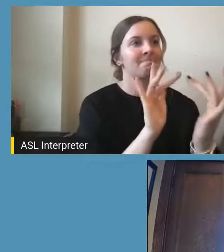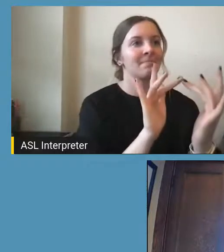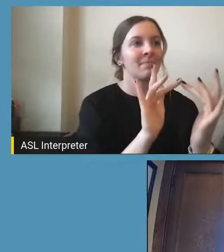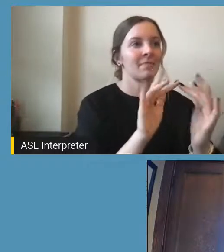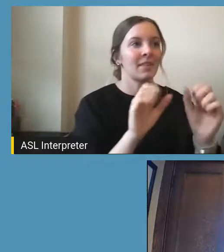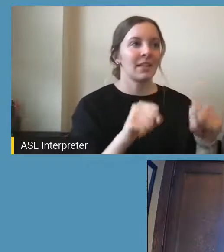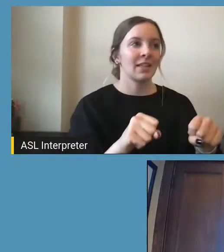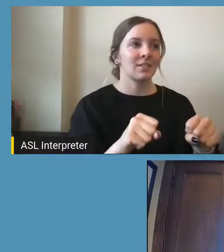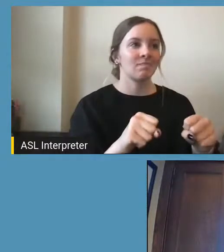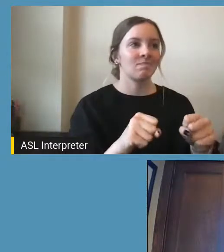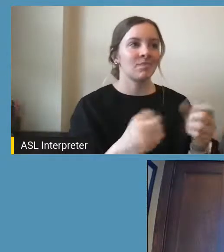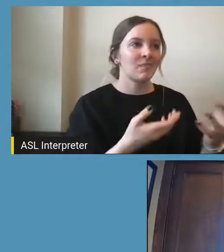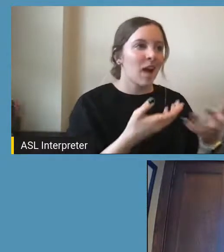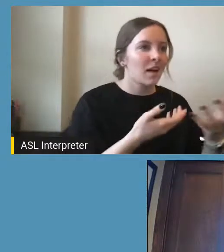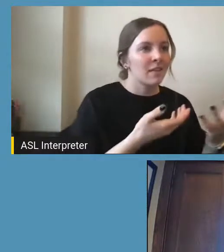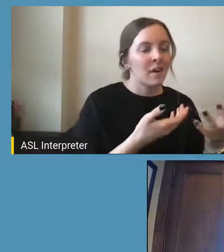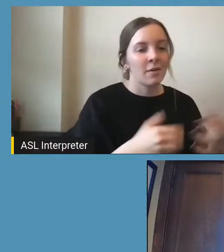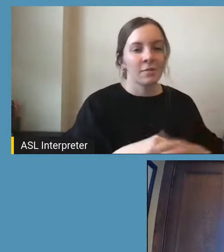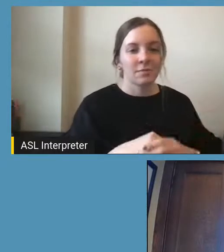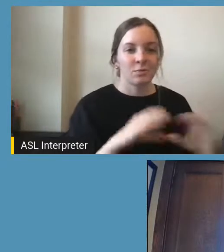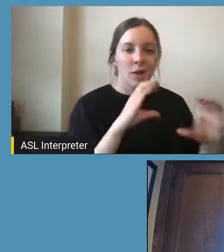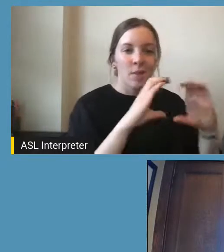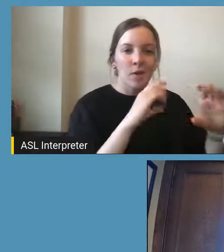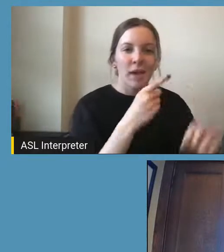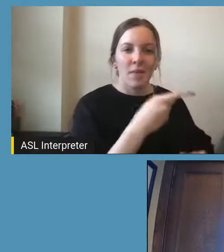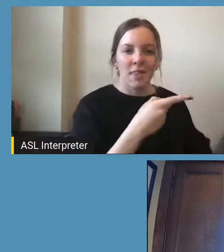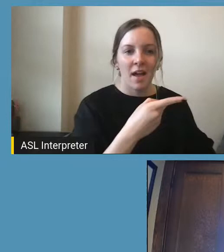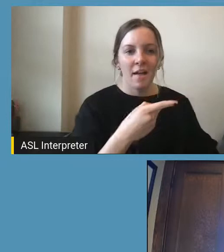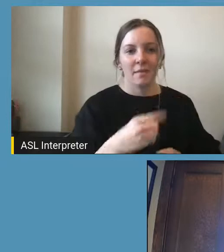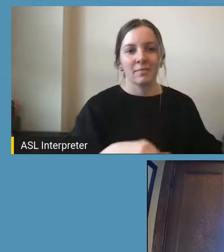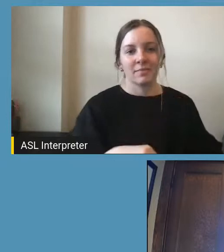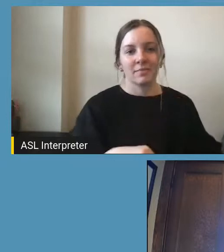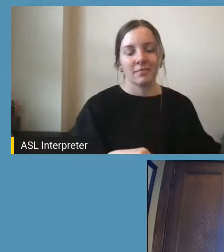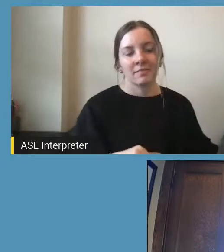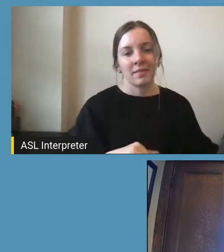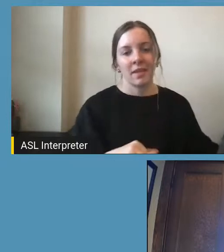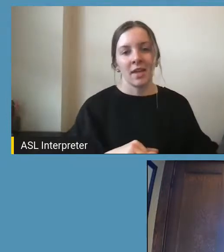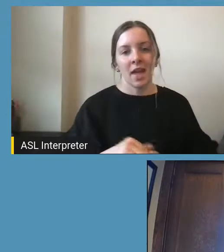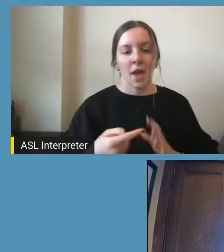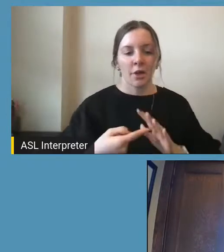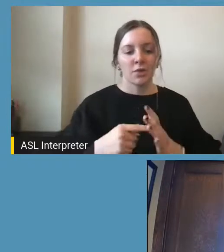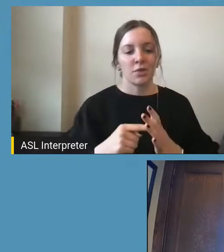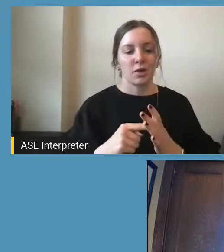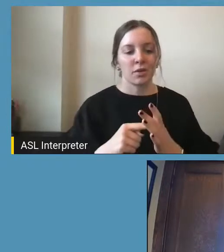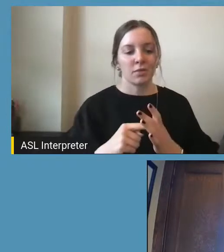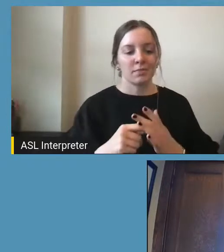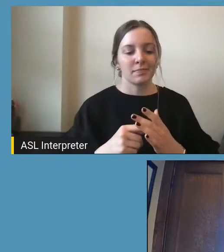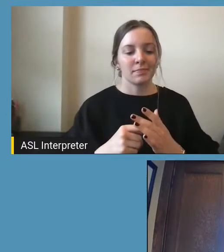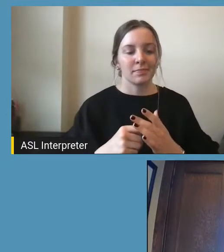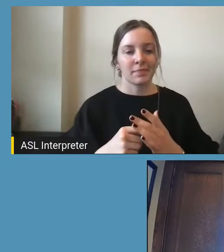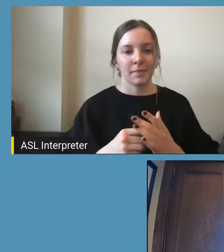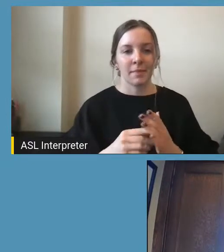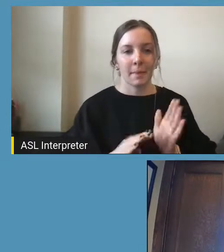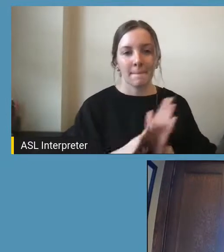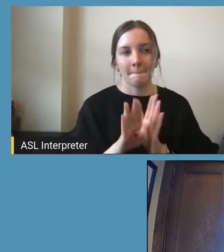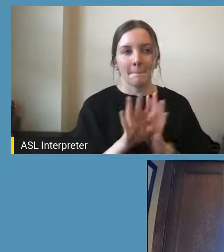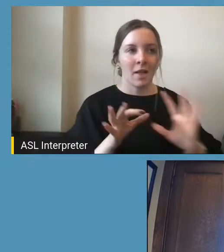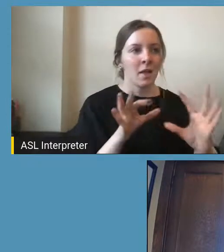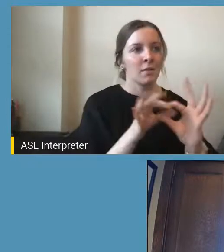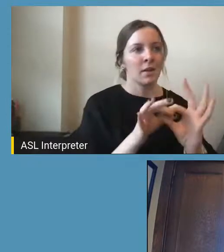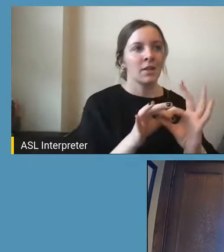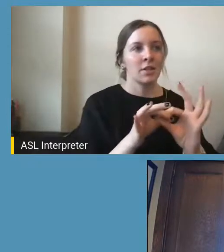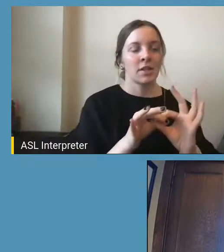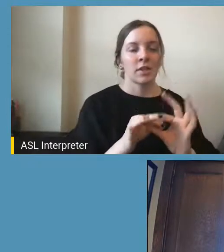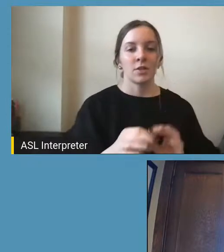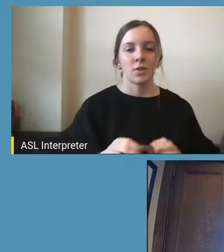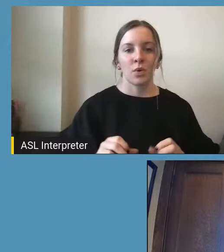conversation. So it's a great place to start, is start publicizing what you're doing, and you'll find other people that are doing